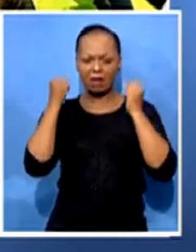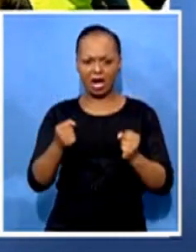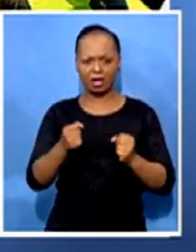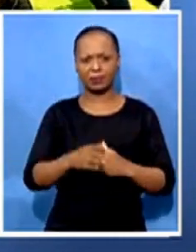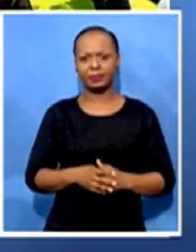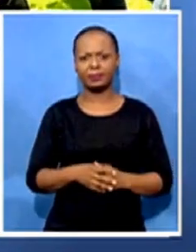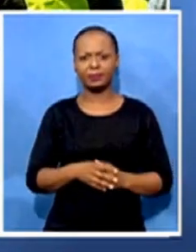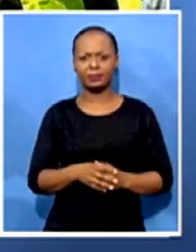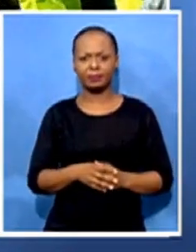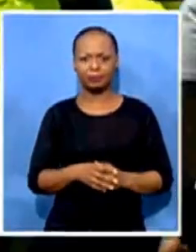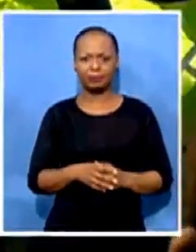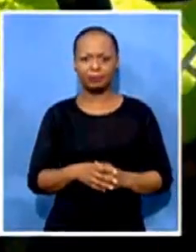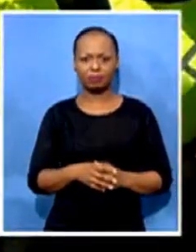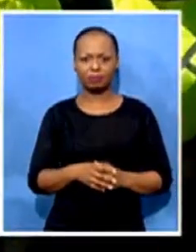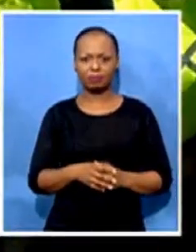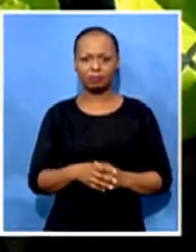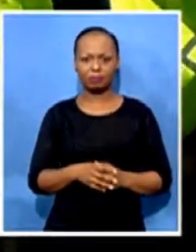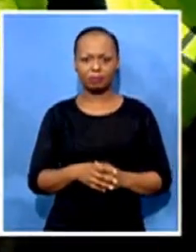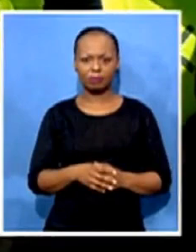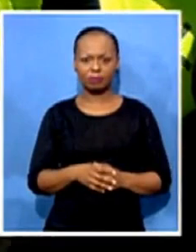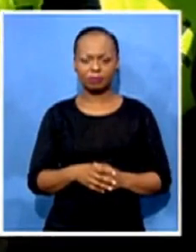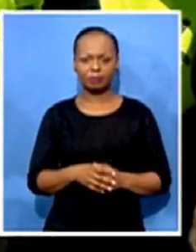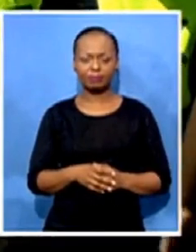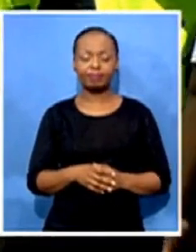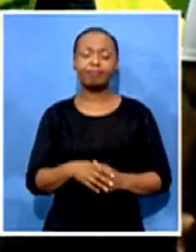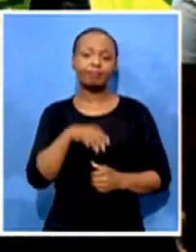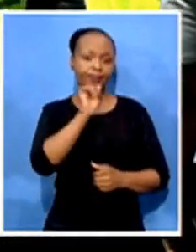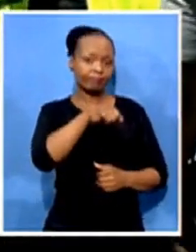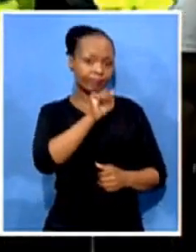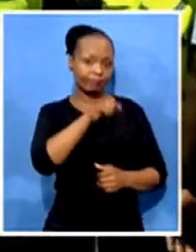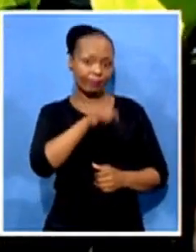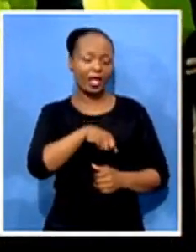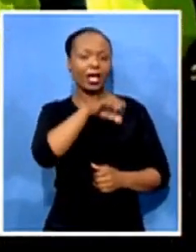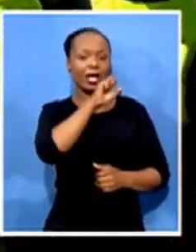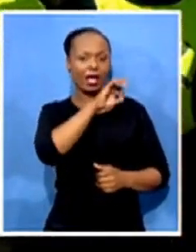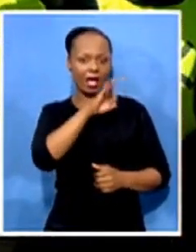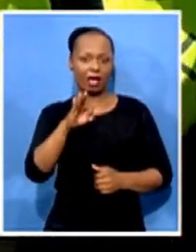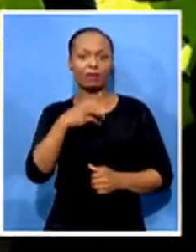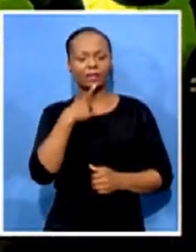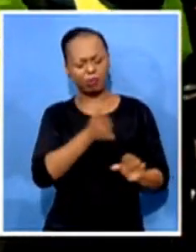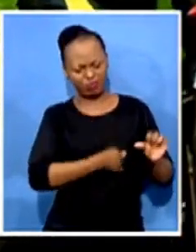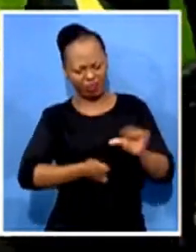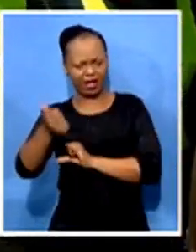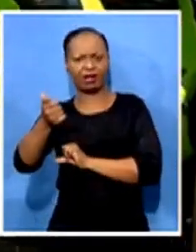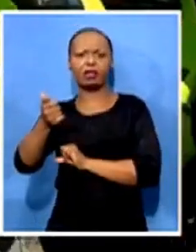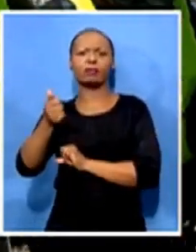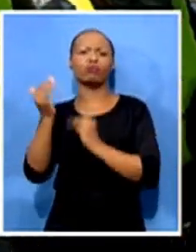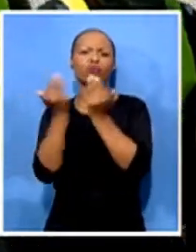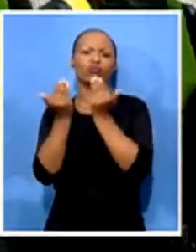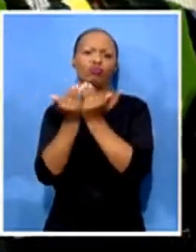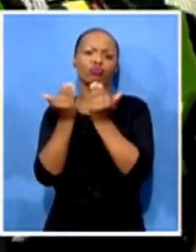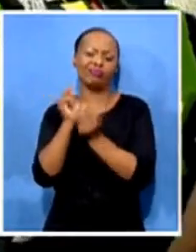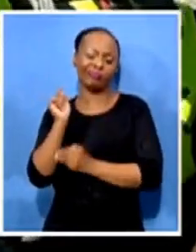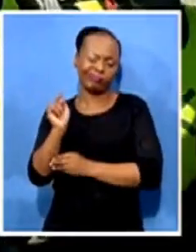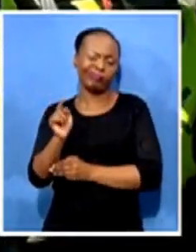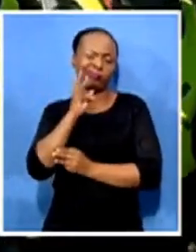Yes, indeed, that is what the EFF has vowed to do. They have vowed to come back here to Brackenfell. At the time when they came to blows with members of the